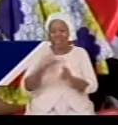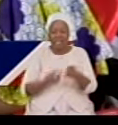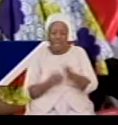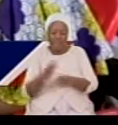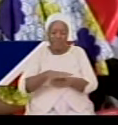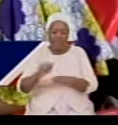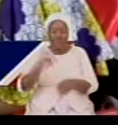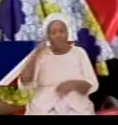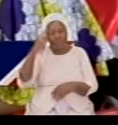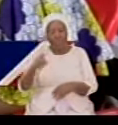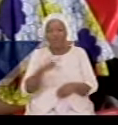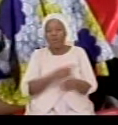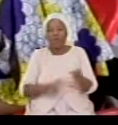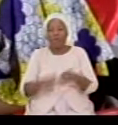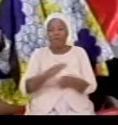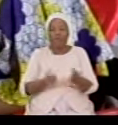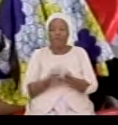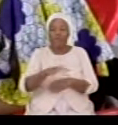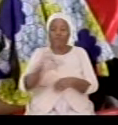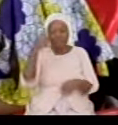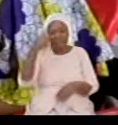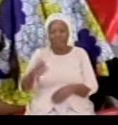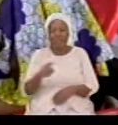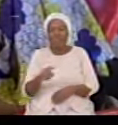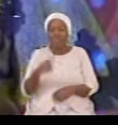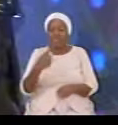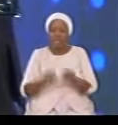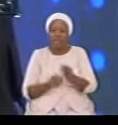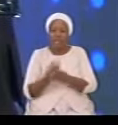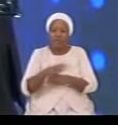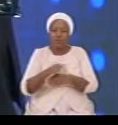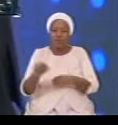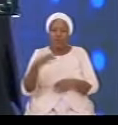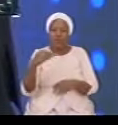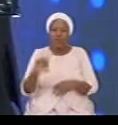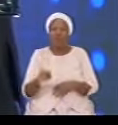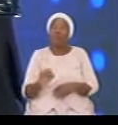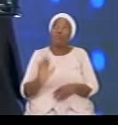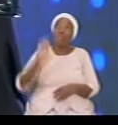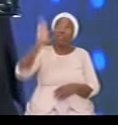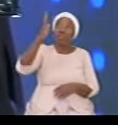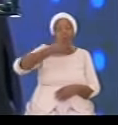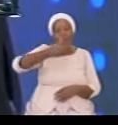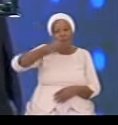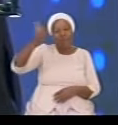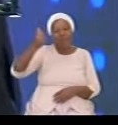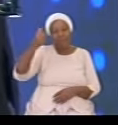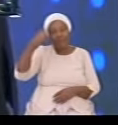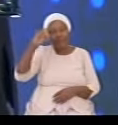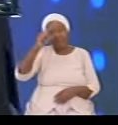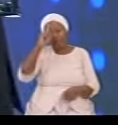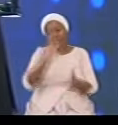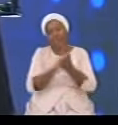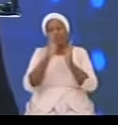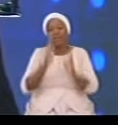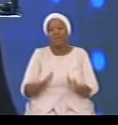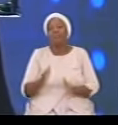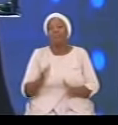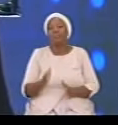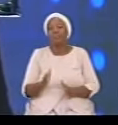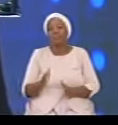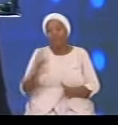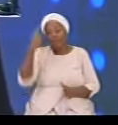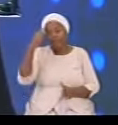you. Overflowing for you. The outpouring of his best for the godly. I mean,